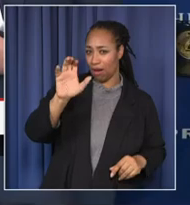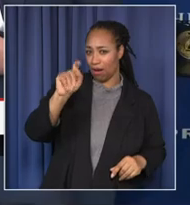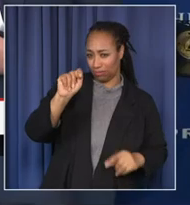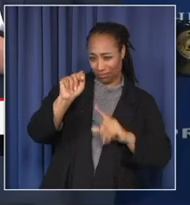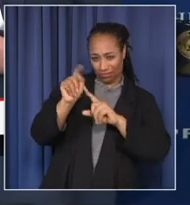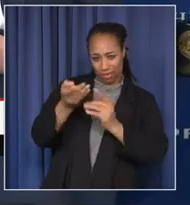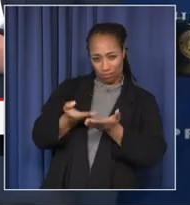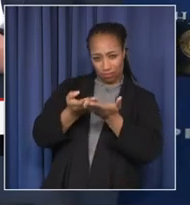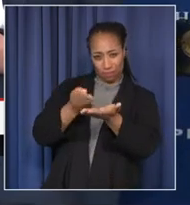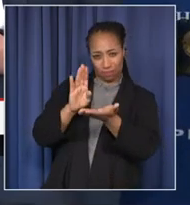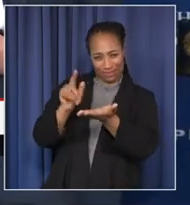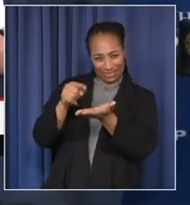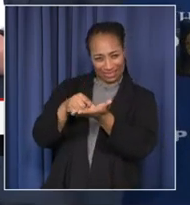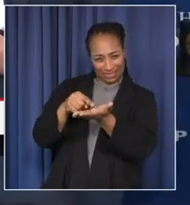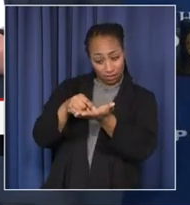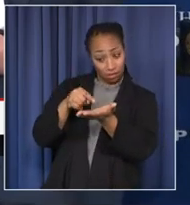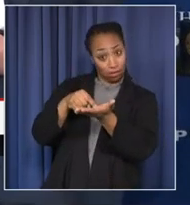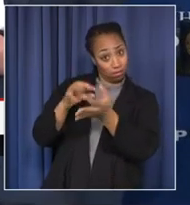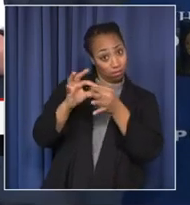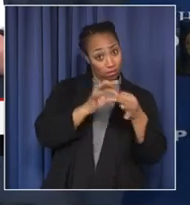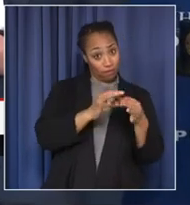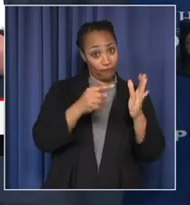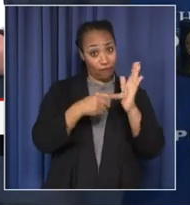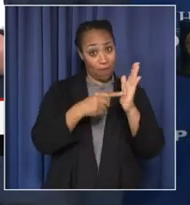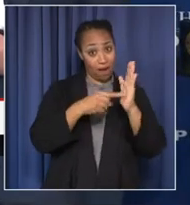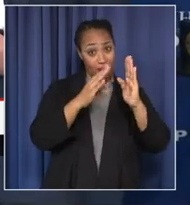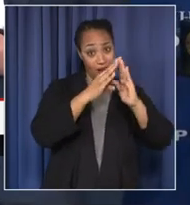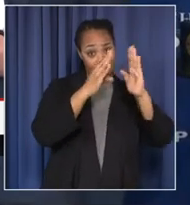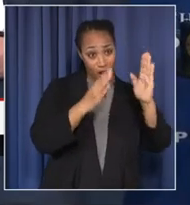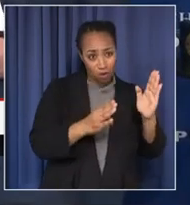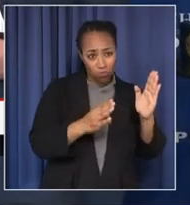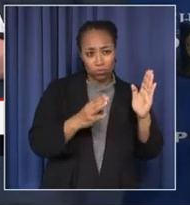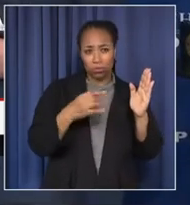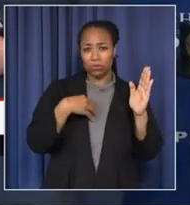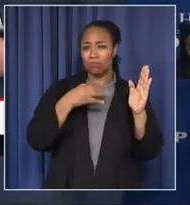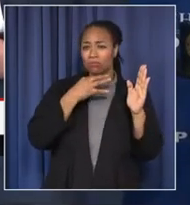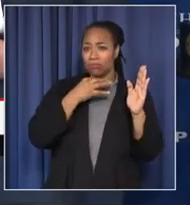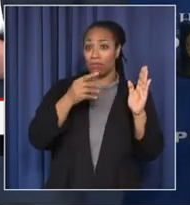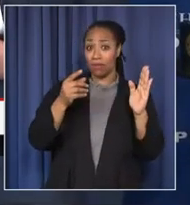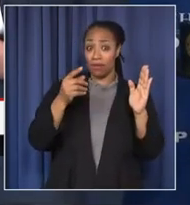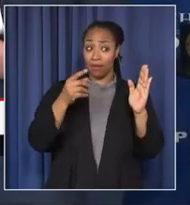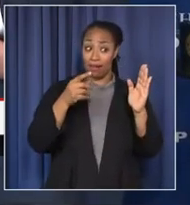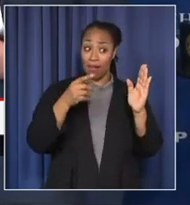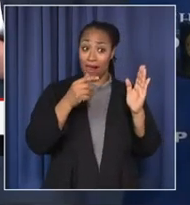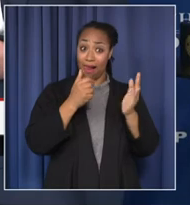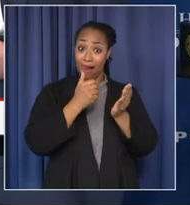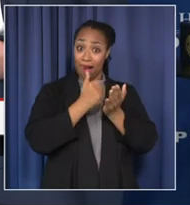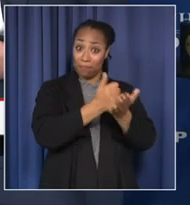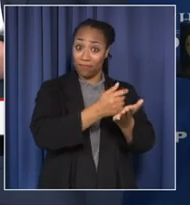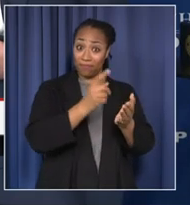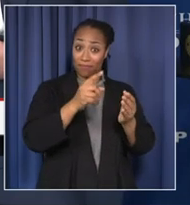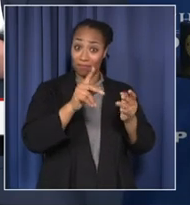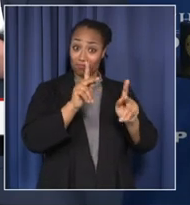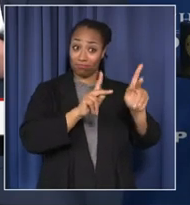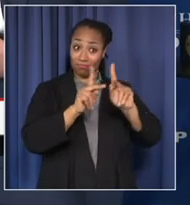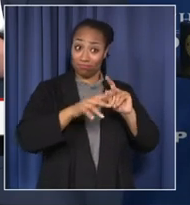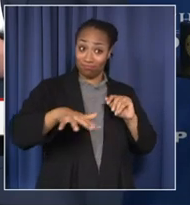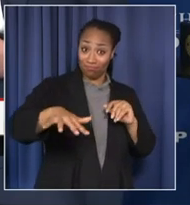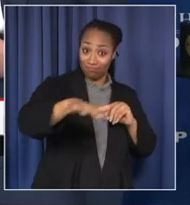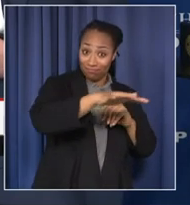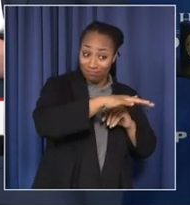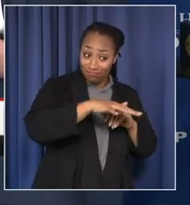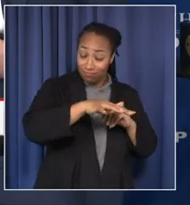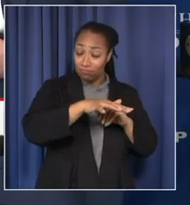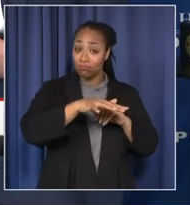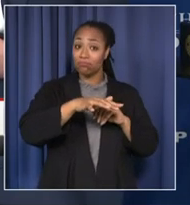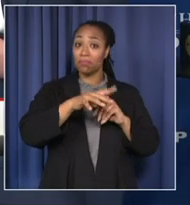people charged with violent crimes. Affordable housing has been a focus of your administration since you've taken office. Why did you take this up as a